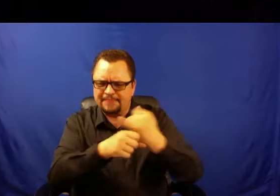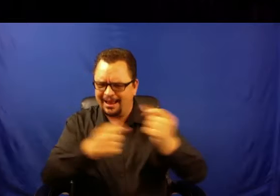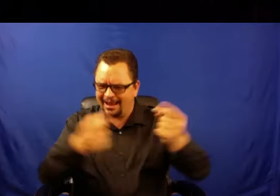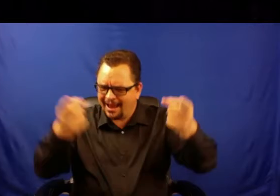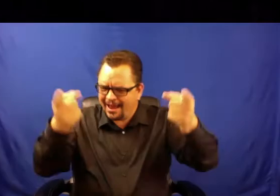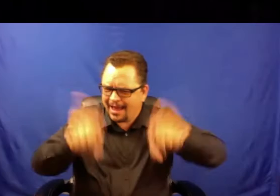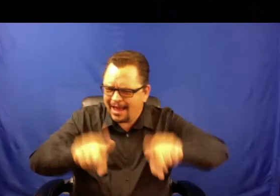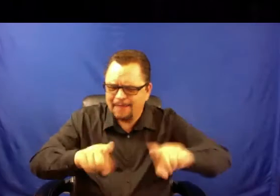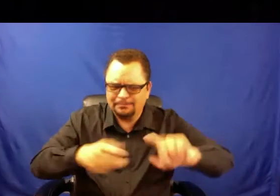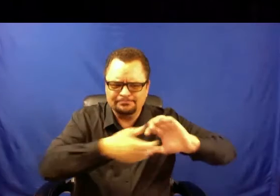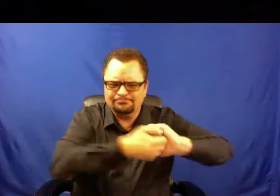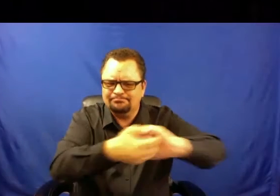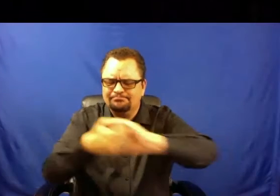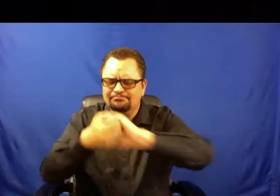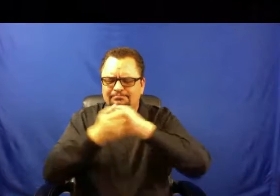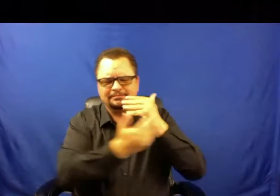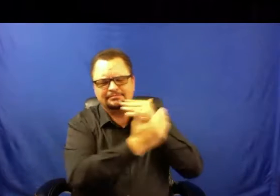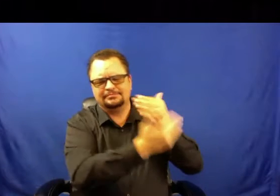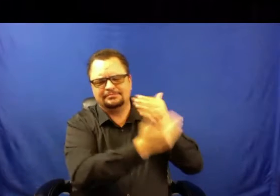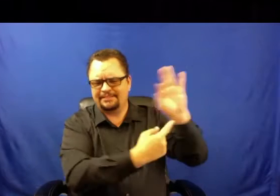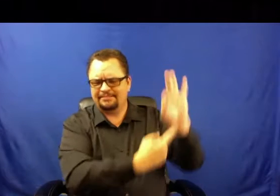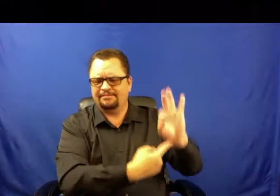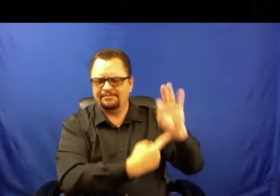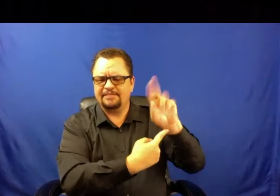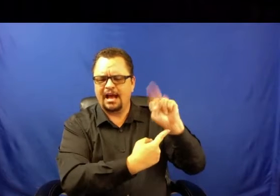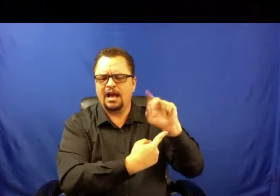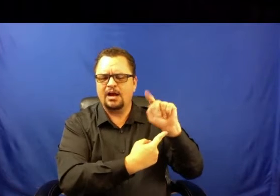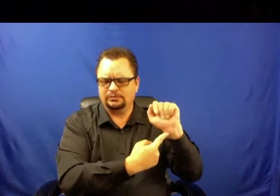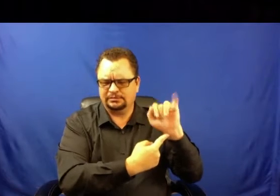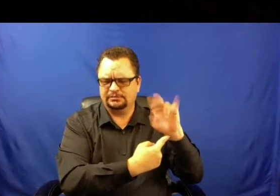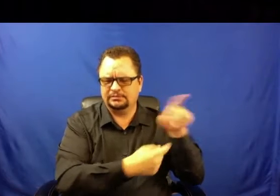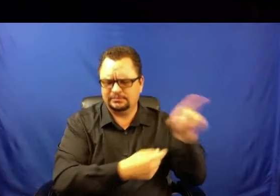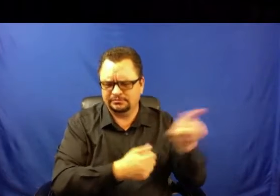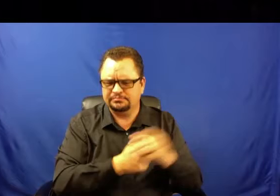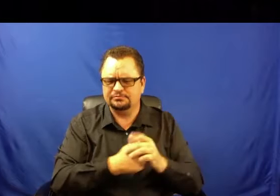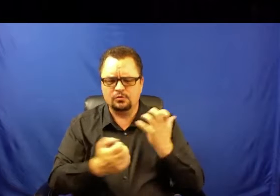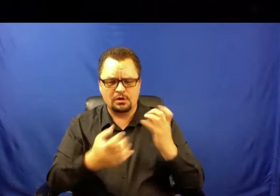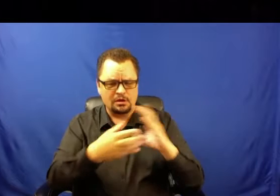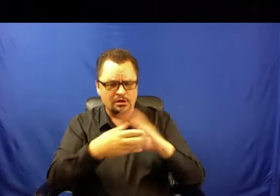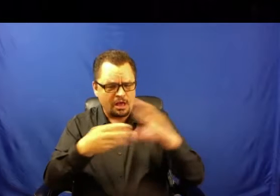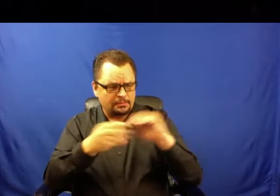If not, I'd entertain a motion to approve. So moved.